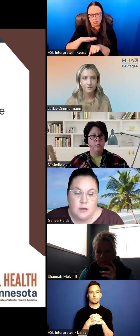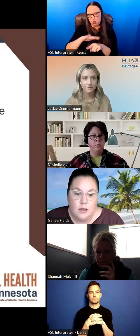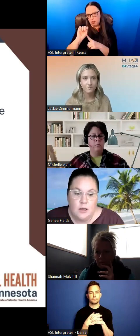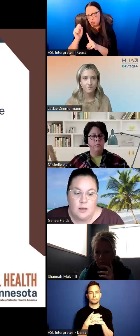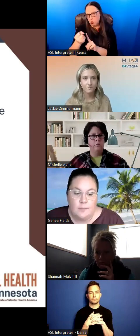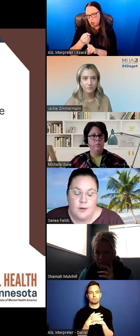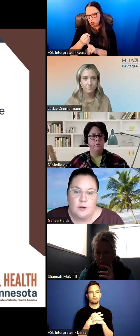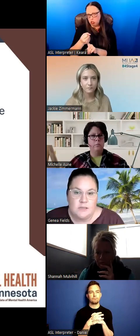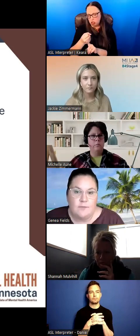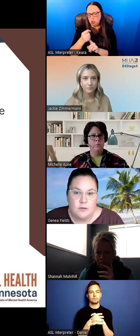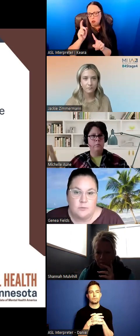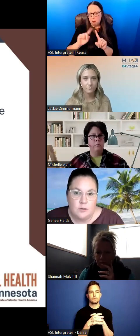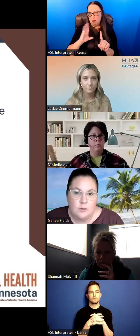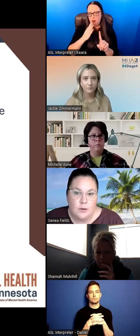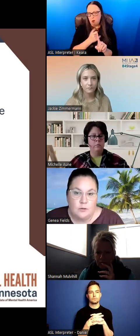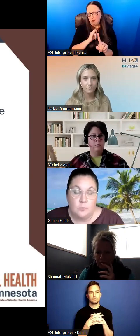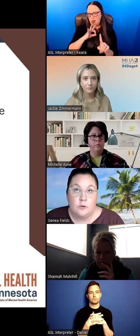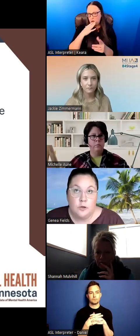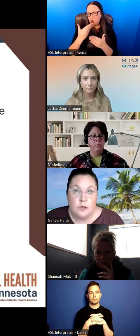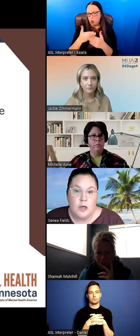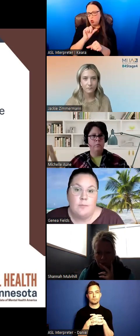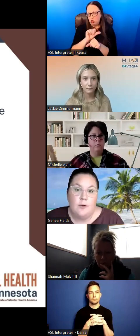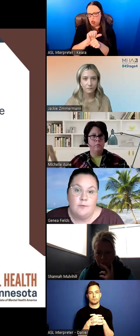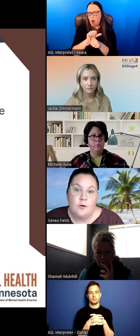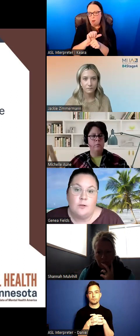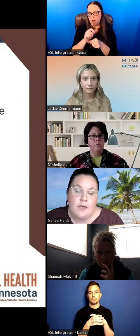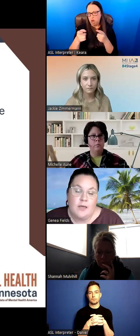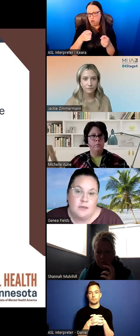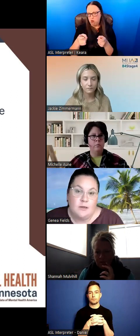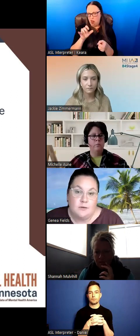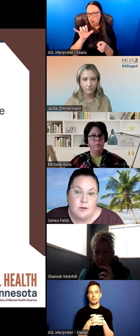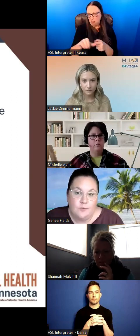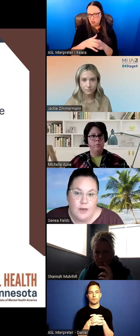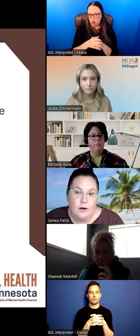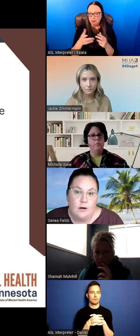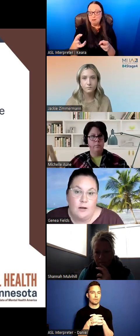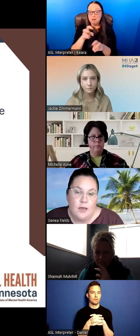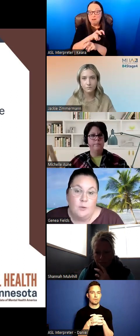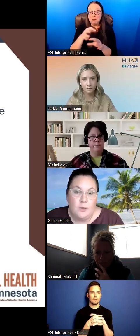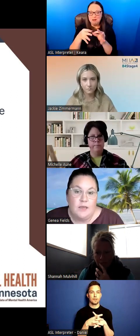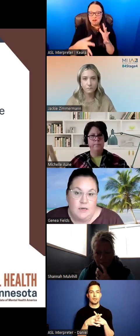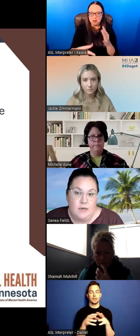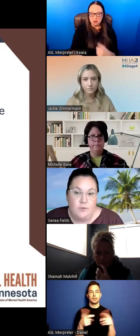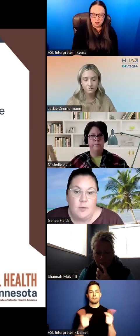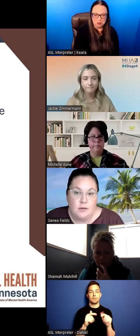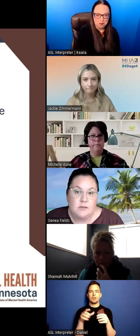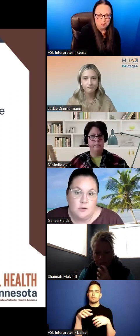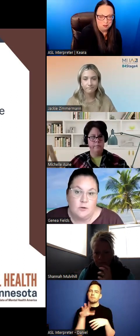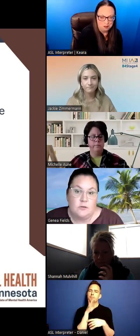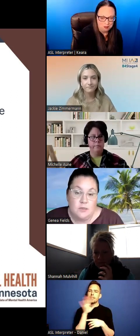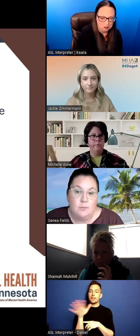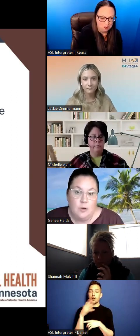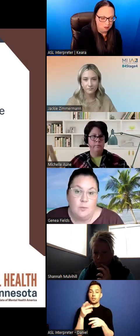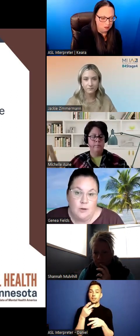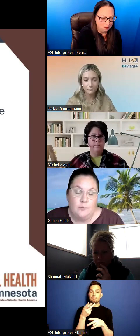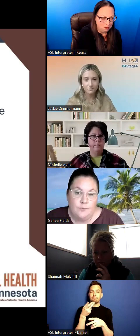situation. But our staff does a really good job verbalizing their self-care and what they need from us in order